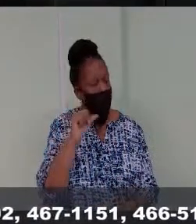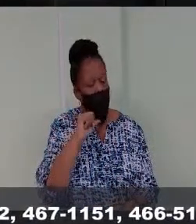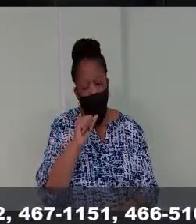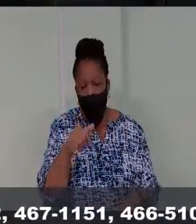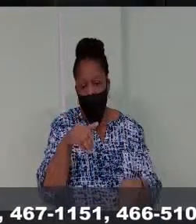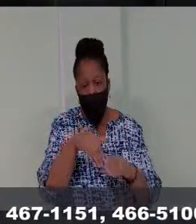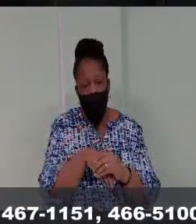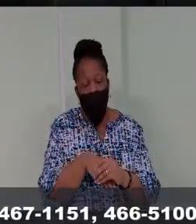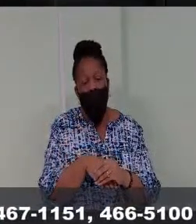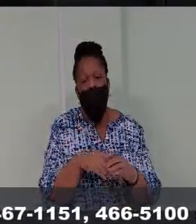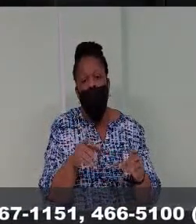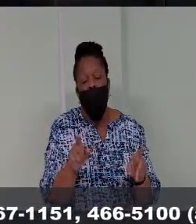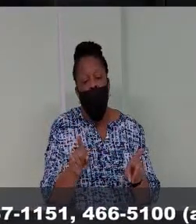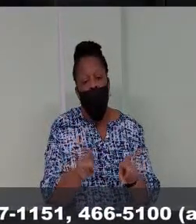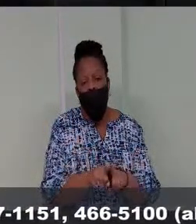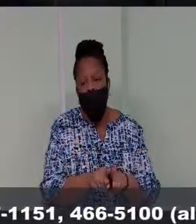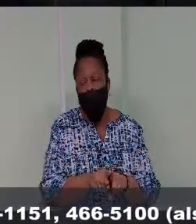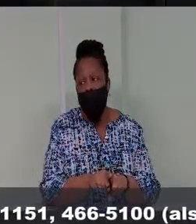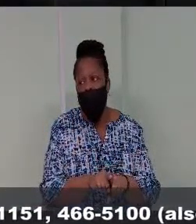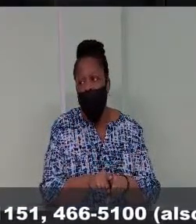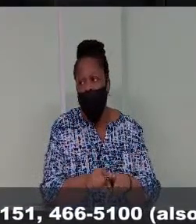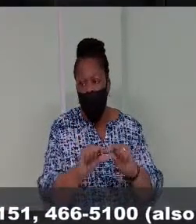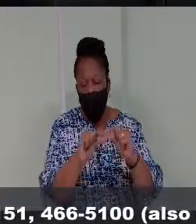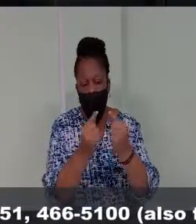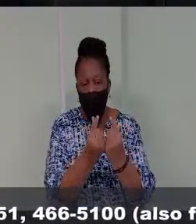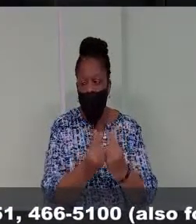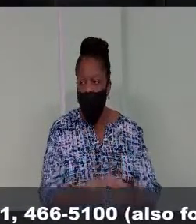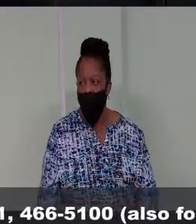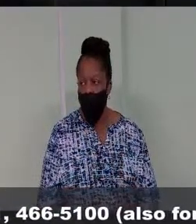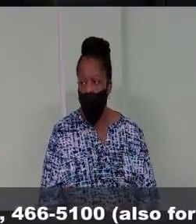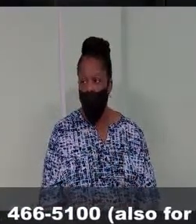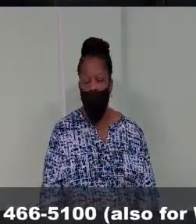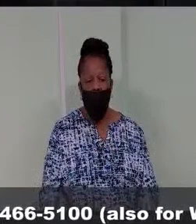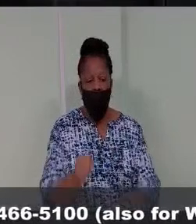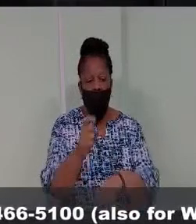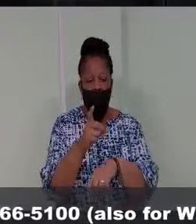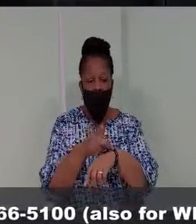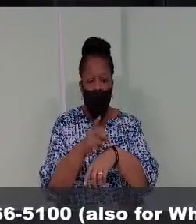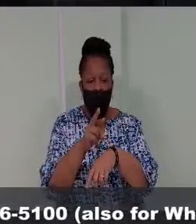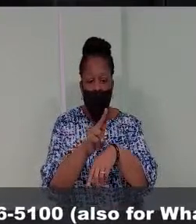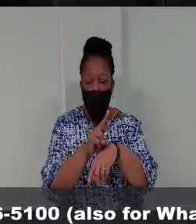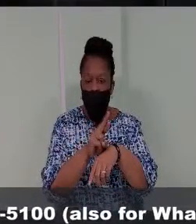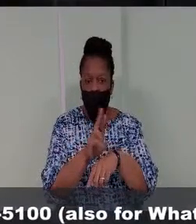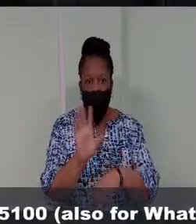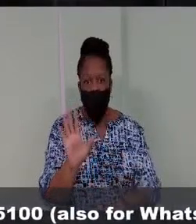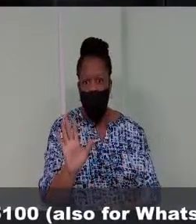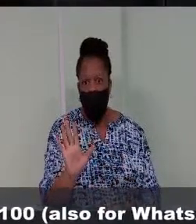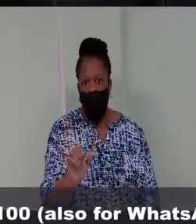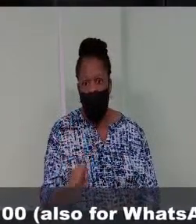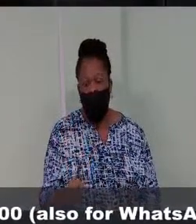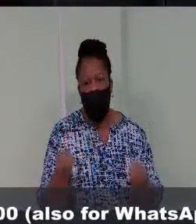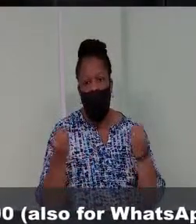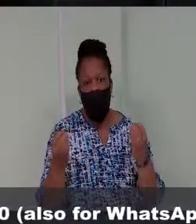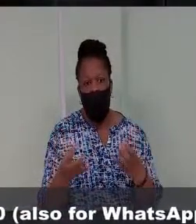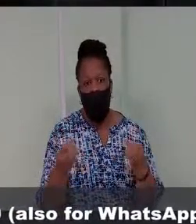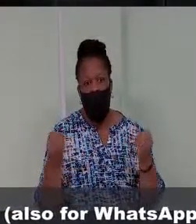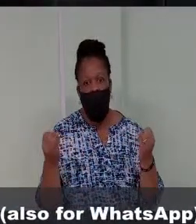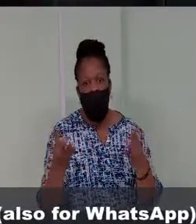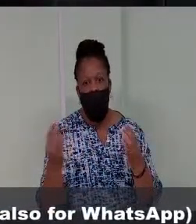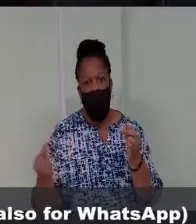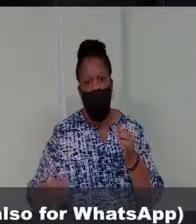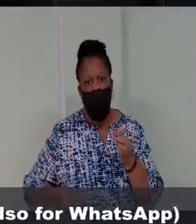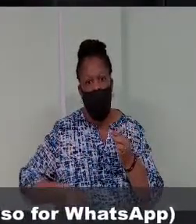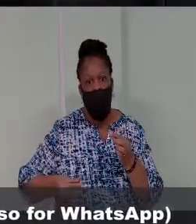Dominican Republic, the number of cases is, they're seeing a continued